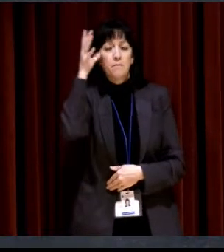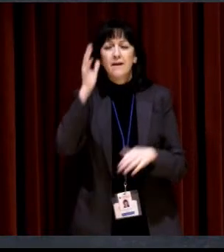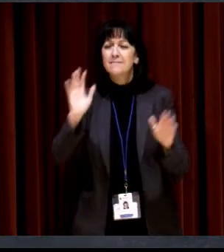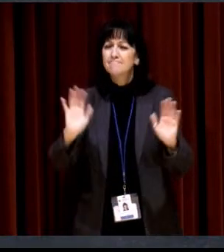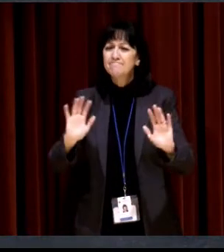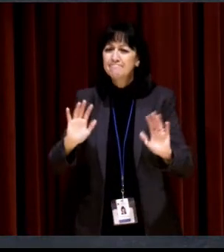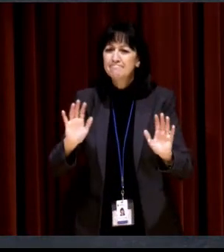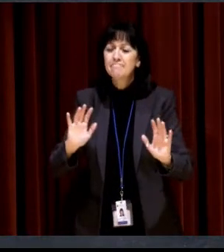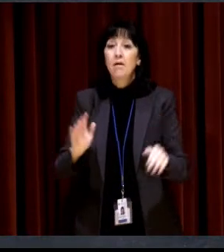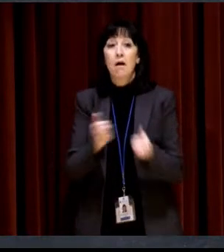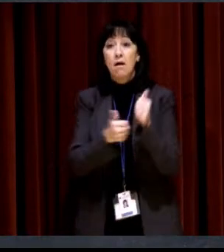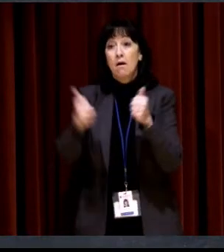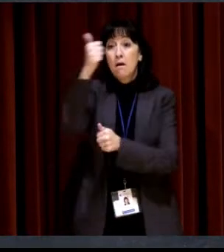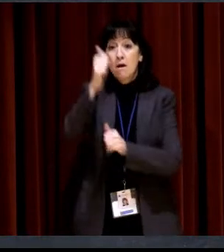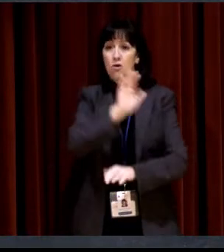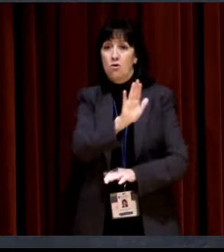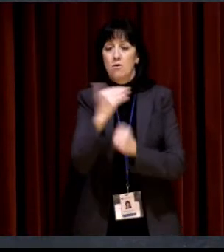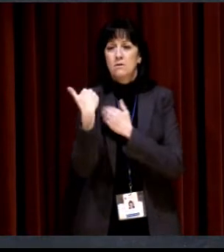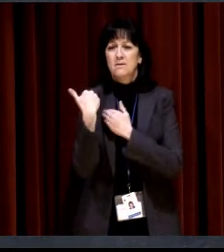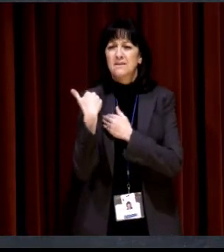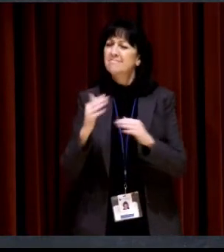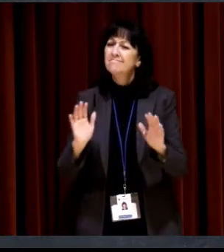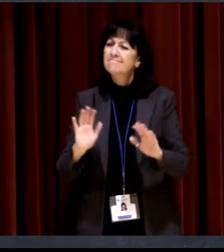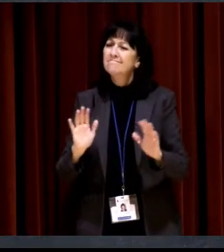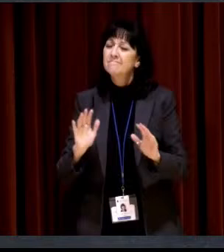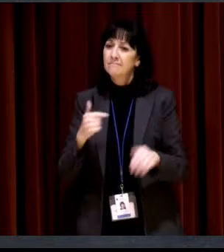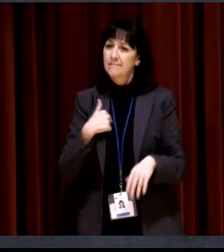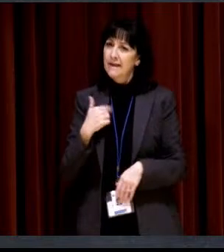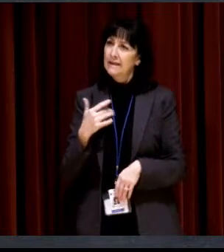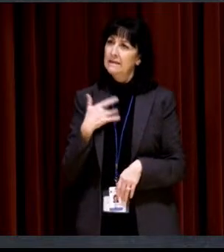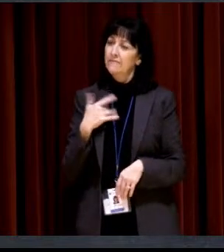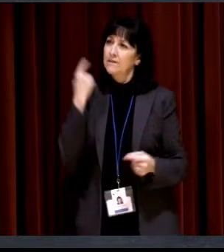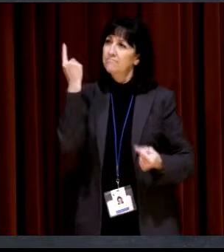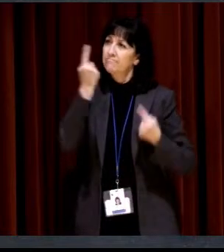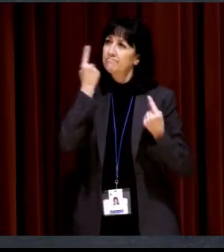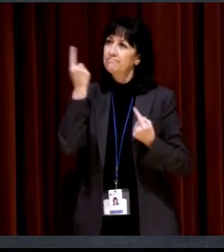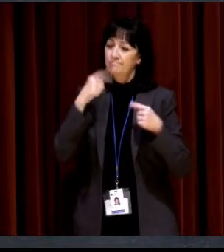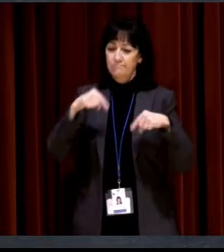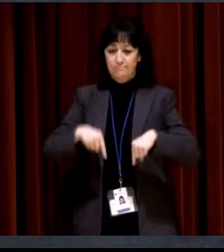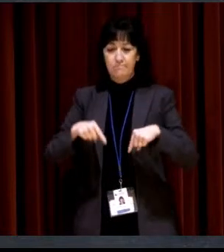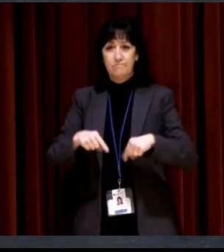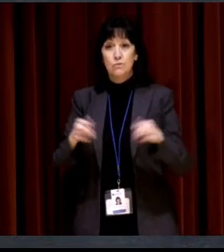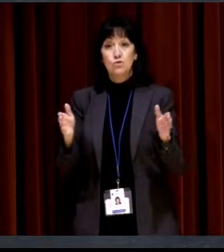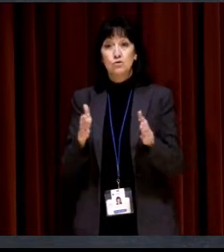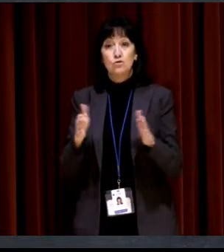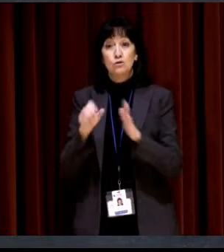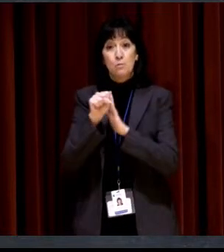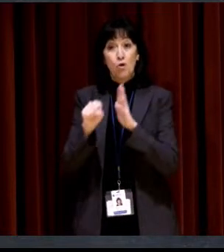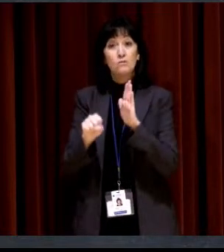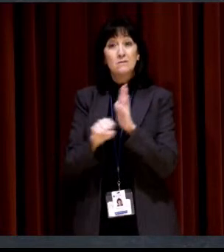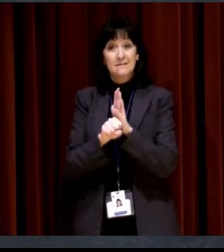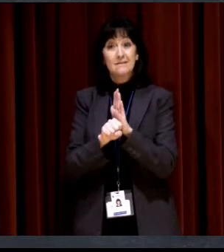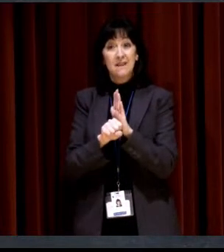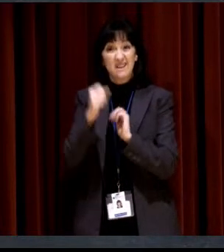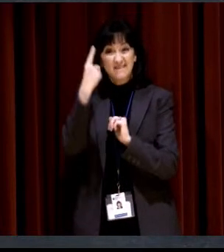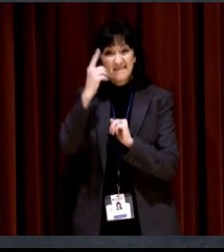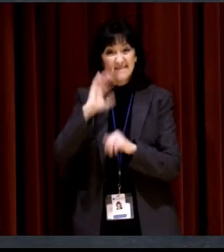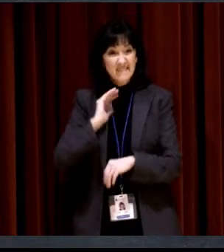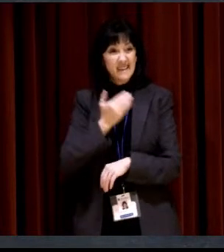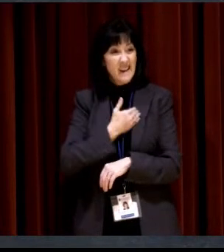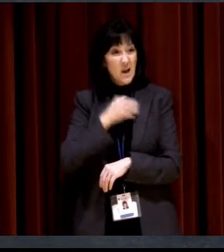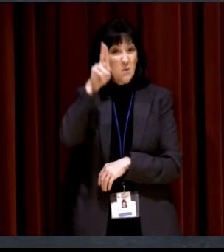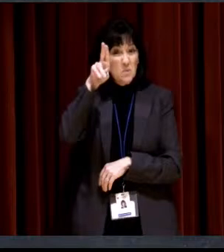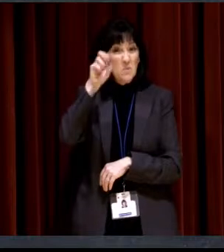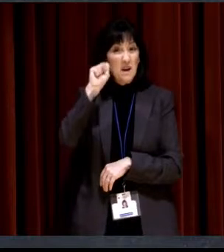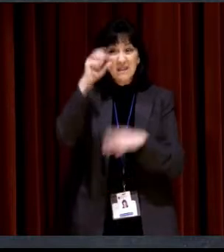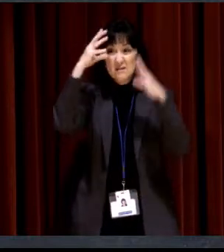always wonder, in this small state, right now with our president from this state right now, in this